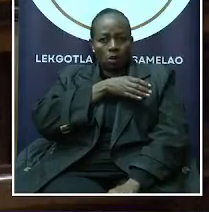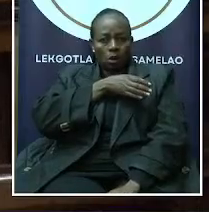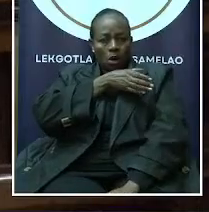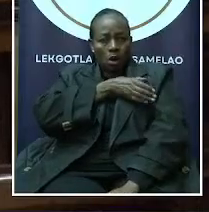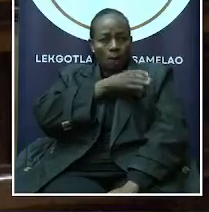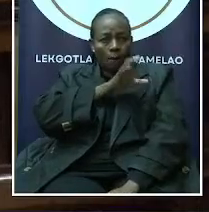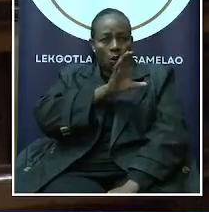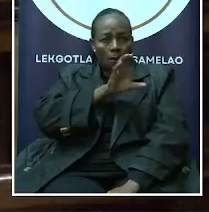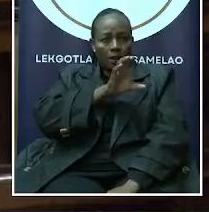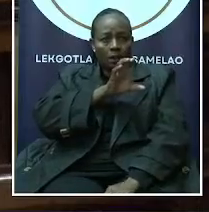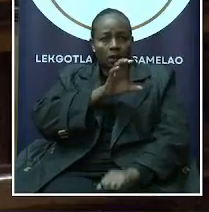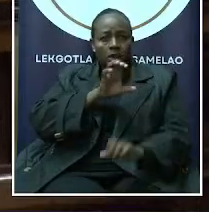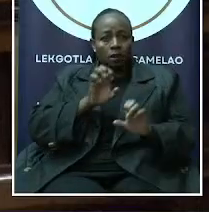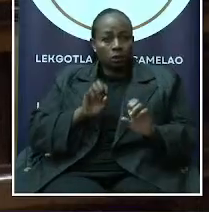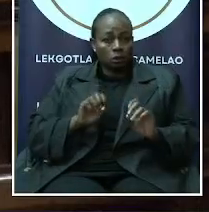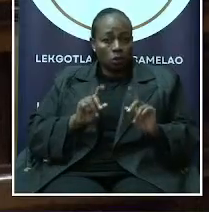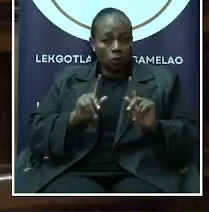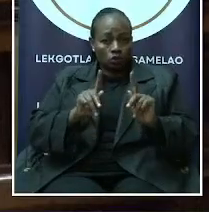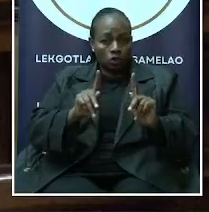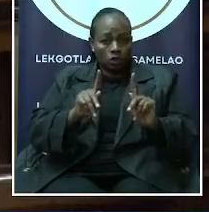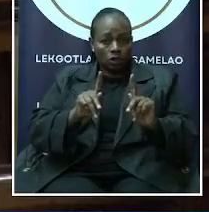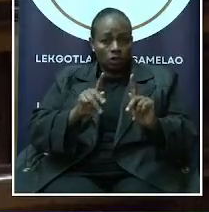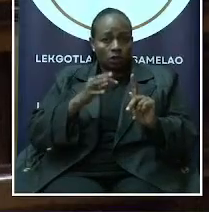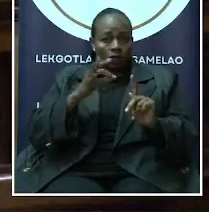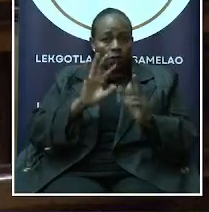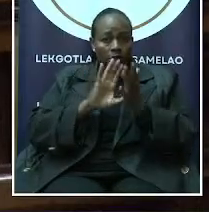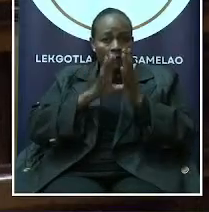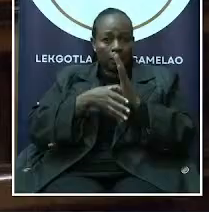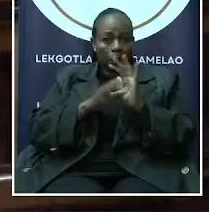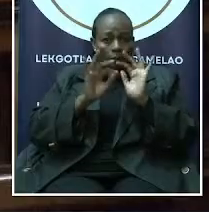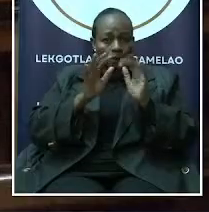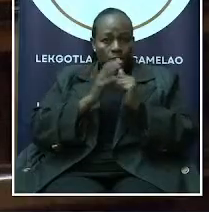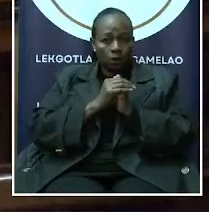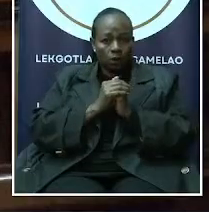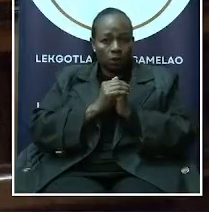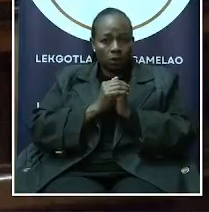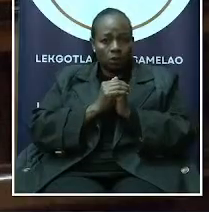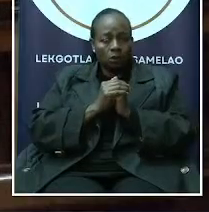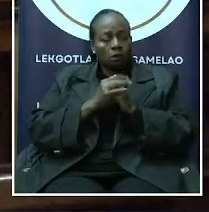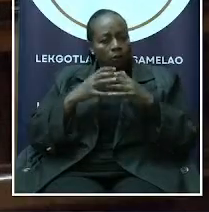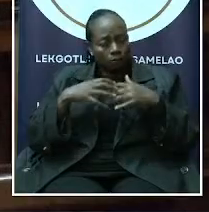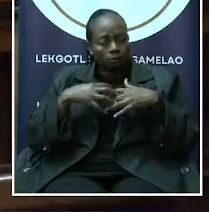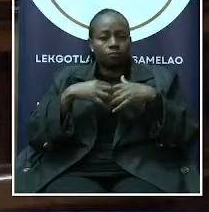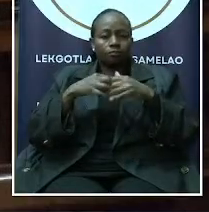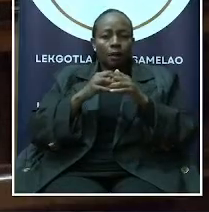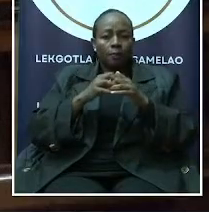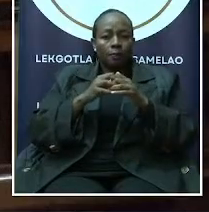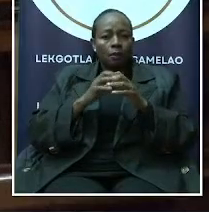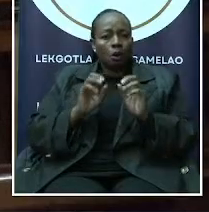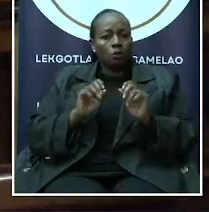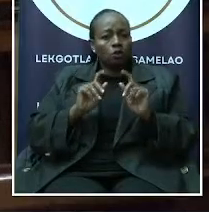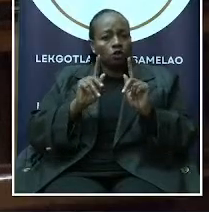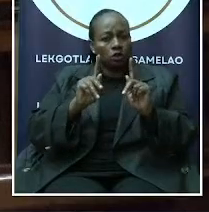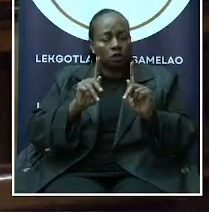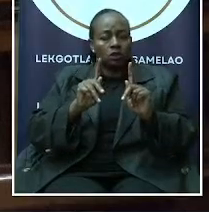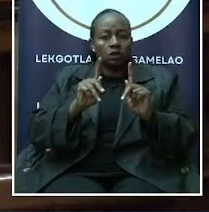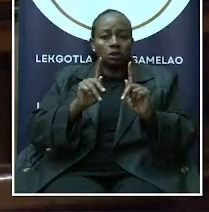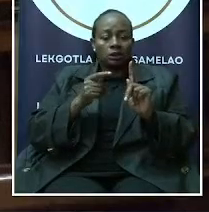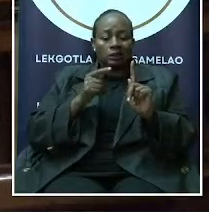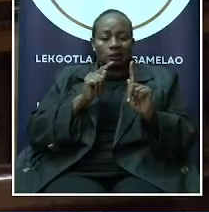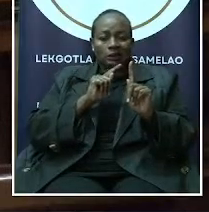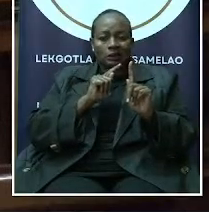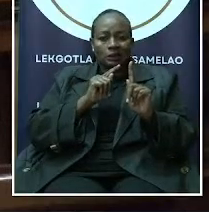opportunities for people with disability. Create an employment opportunities that